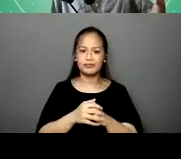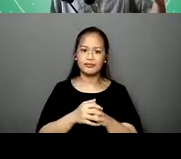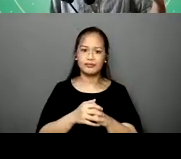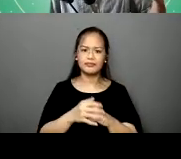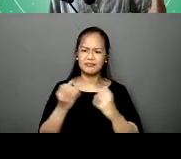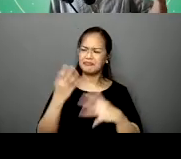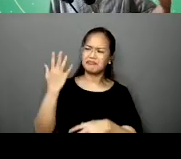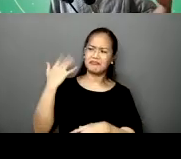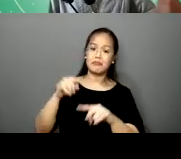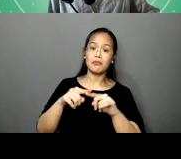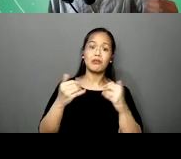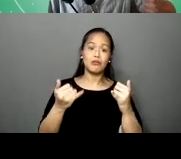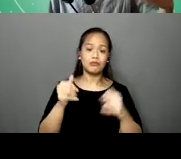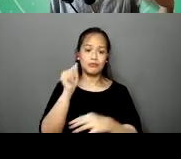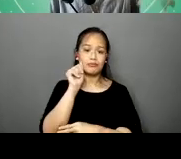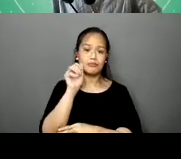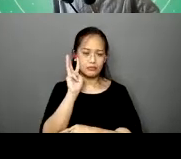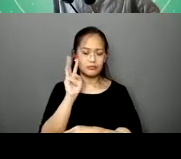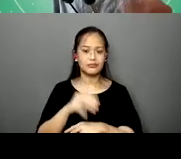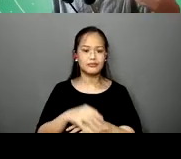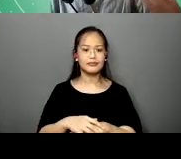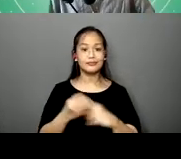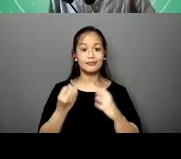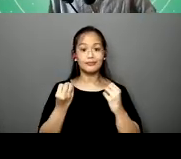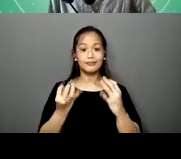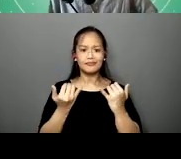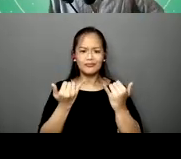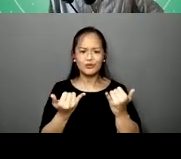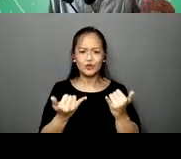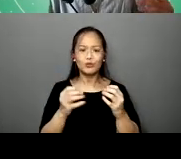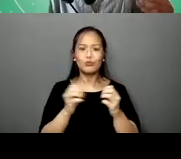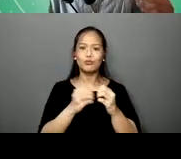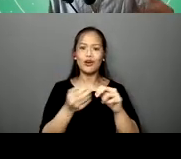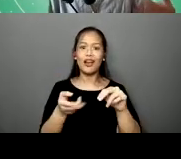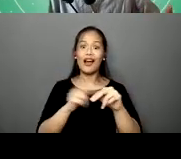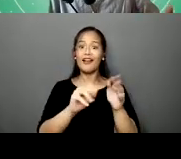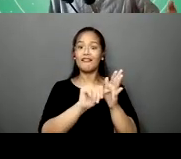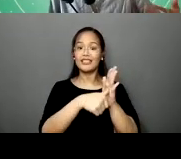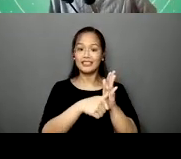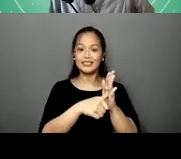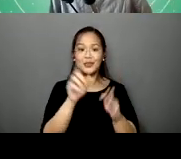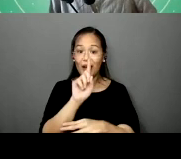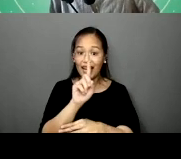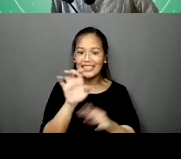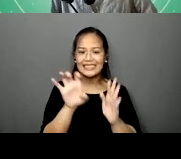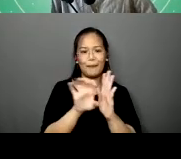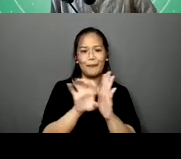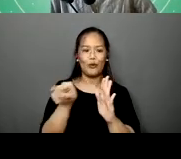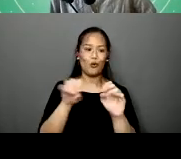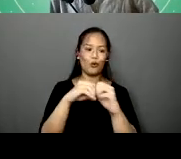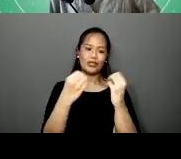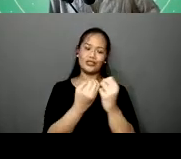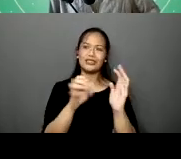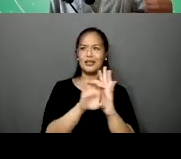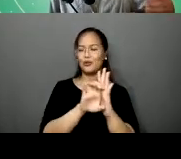But one of the interesting ways that have kind of reinforced how important it is that different bodies, for example, even investors,